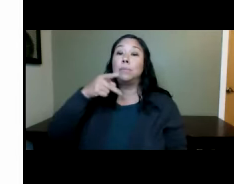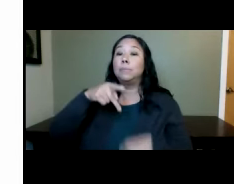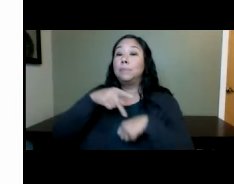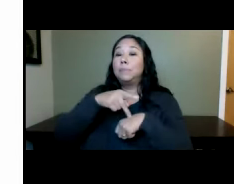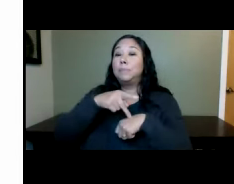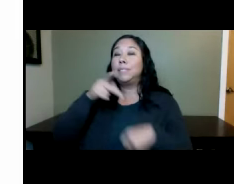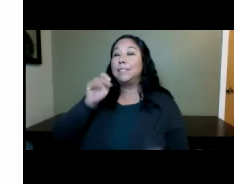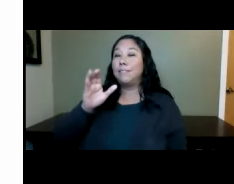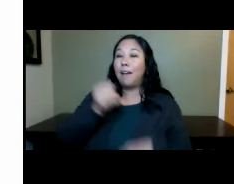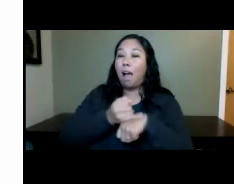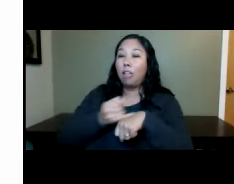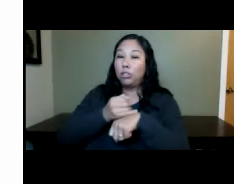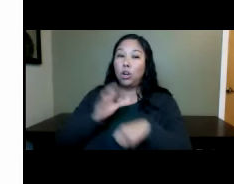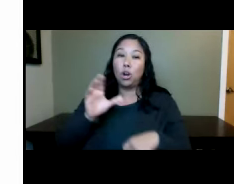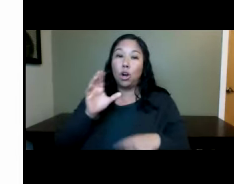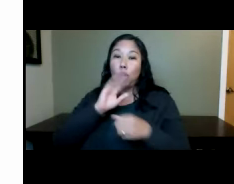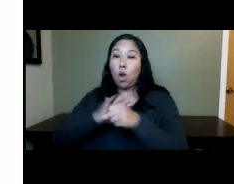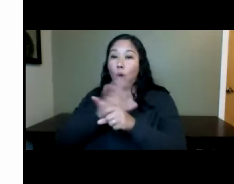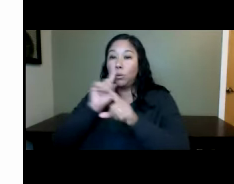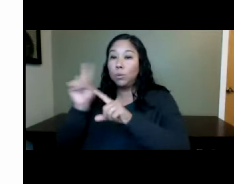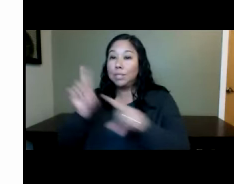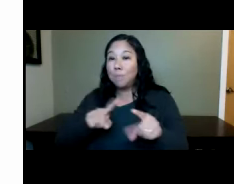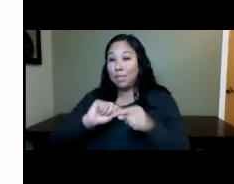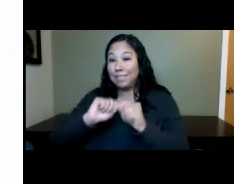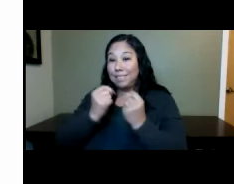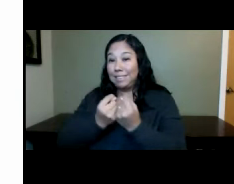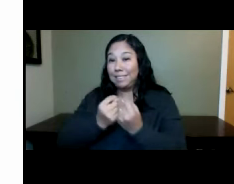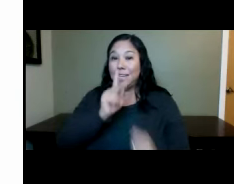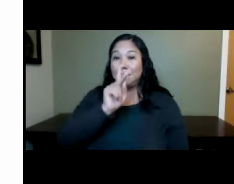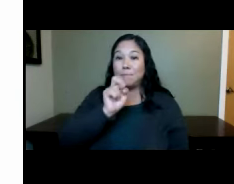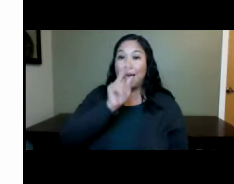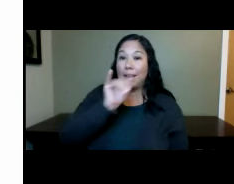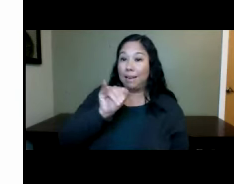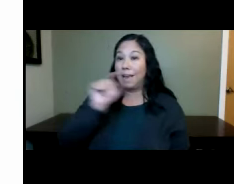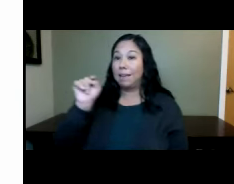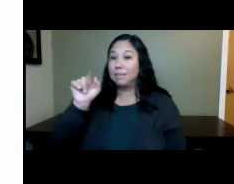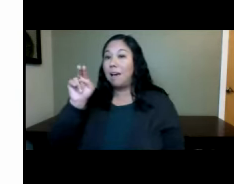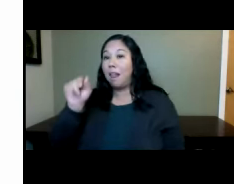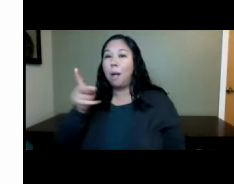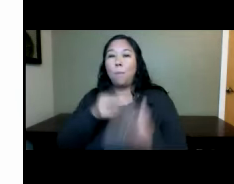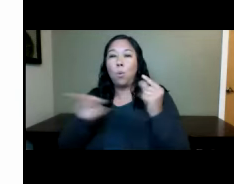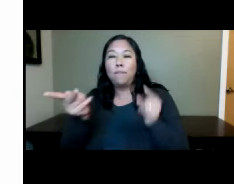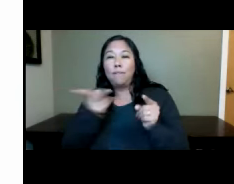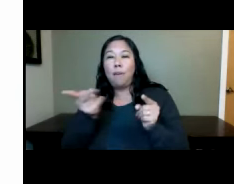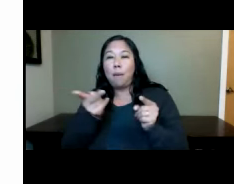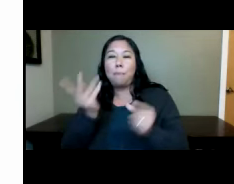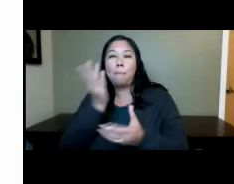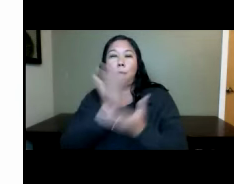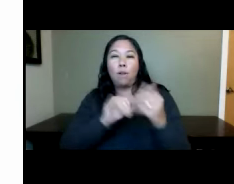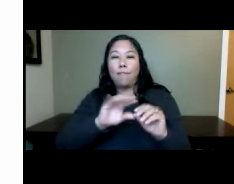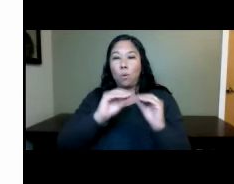team. Keni and Tana are both part of it. And it's a collective effort across several